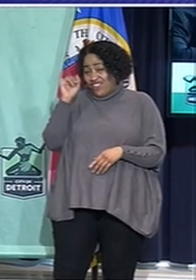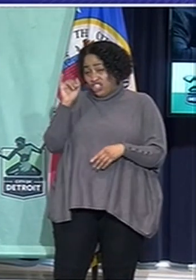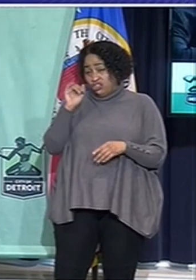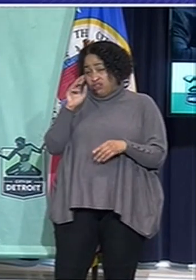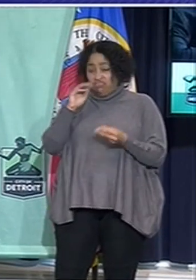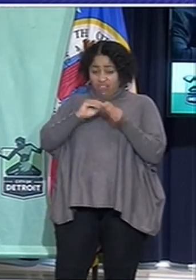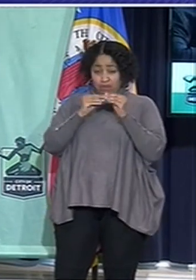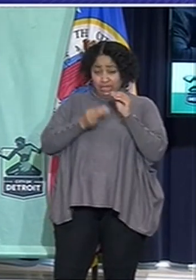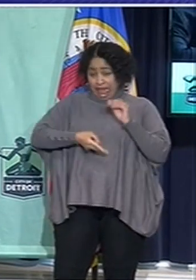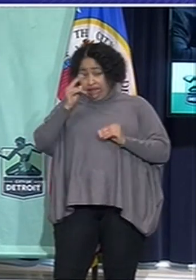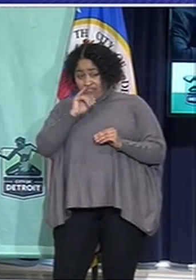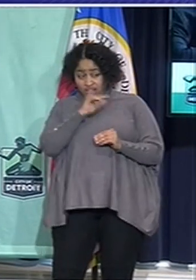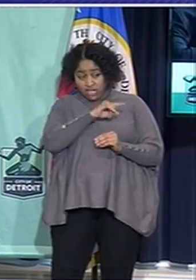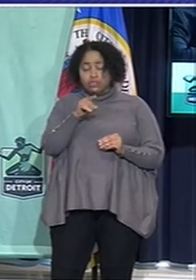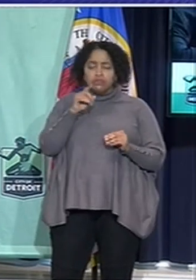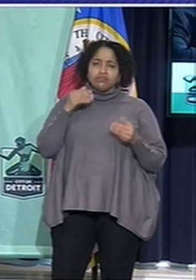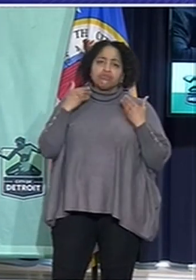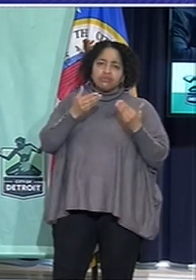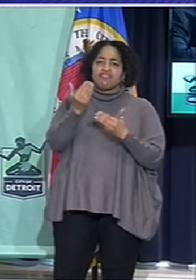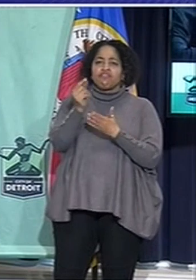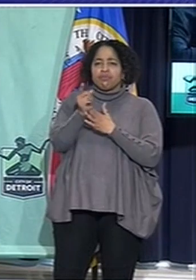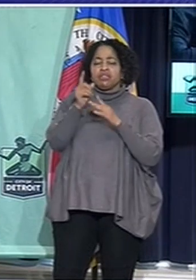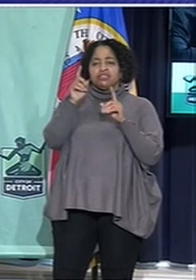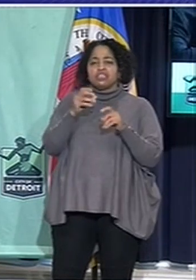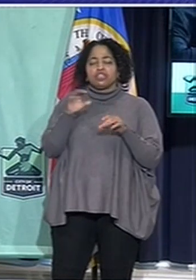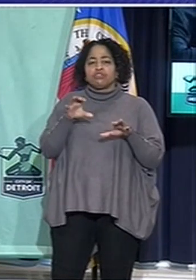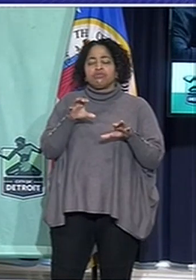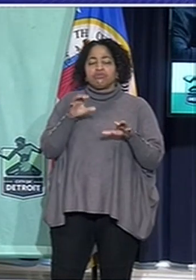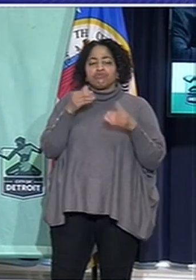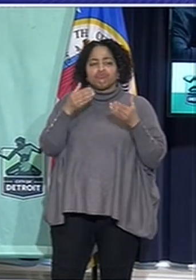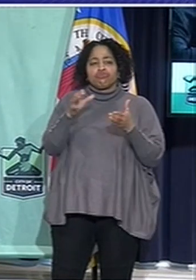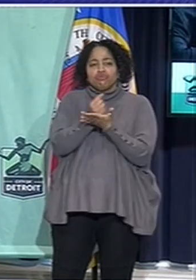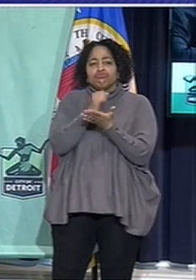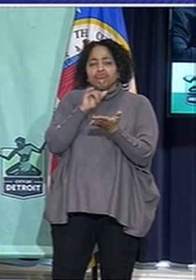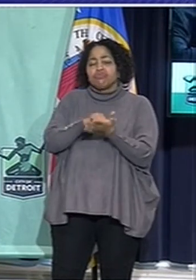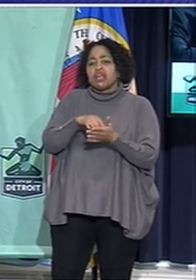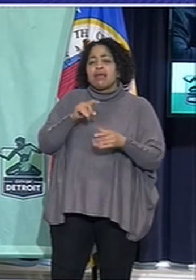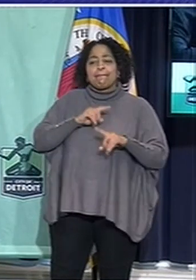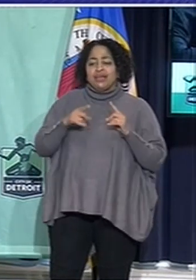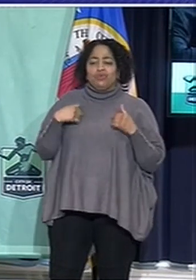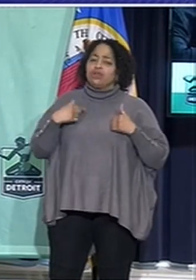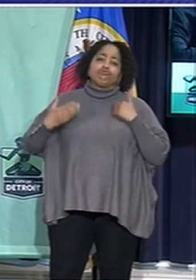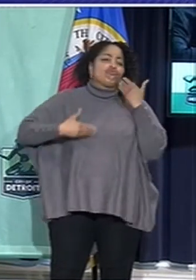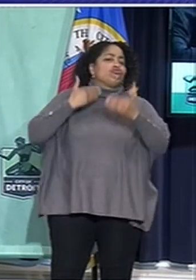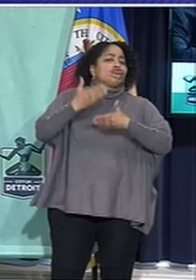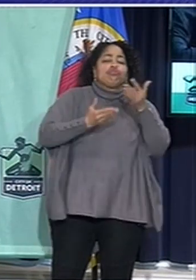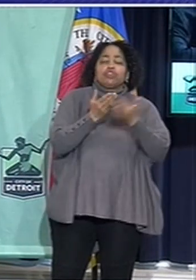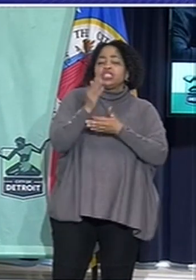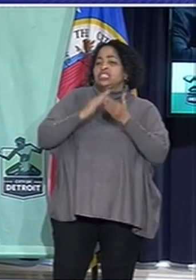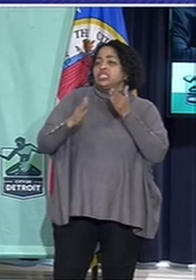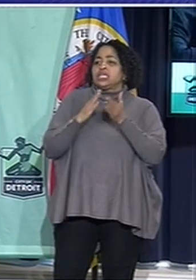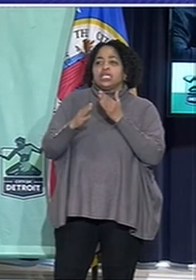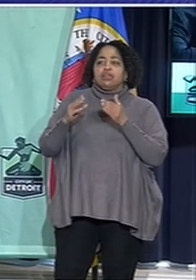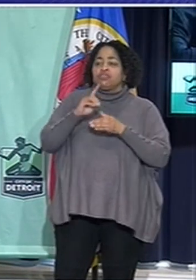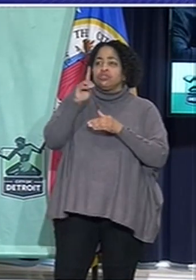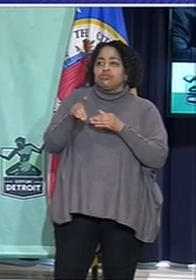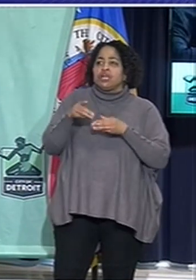and do it, you know, the 50-minute test and bring it back. But we're going to roll through this city in a way